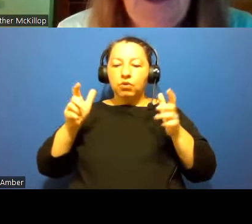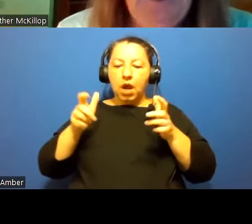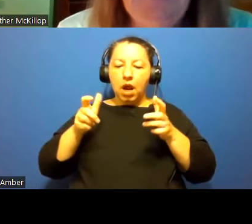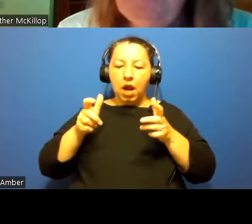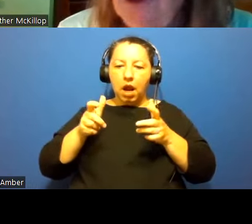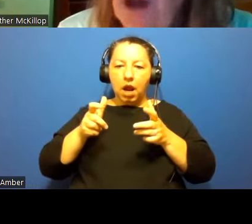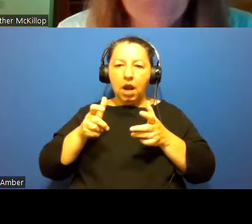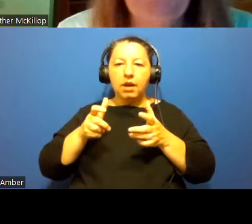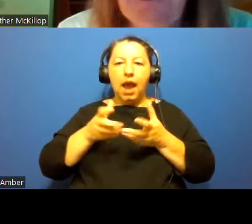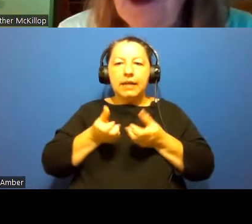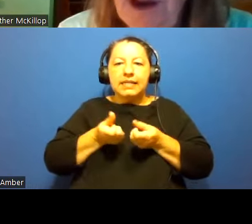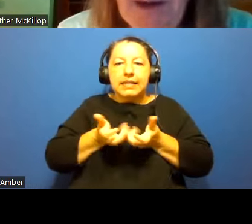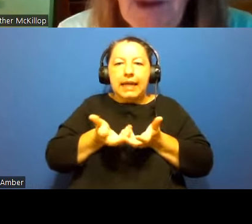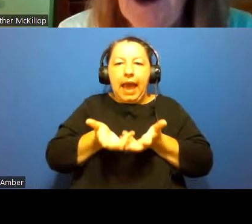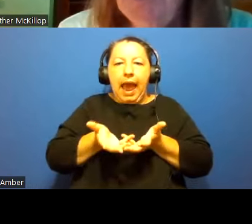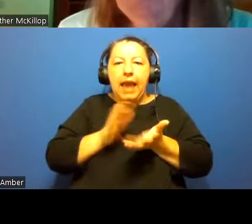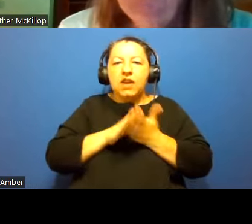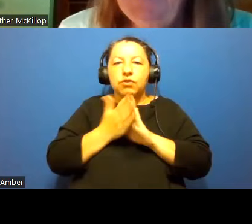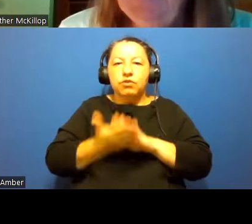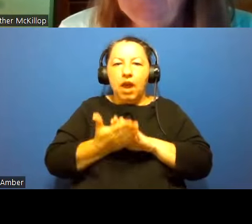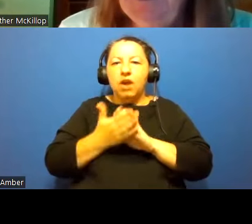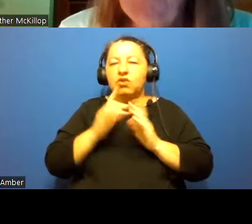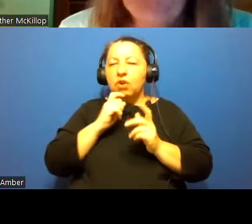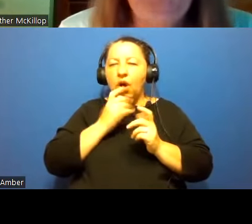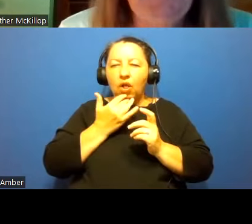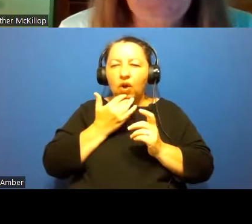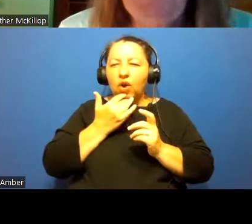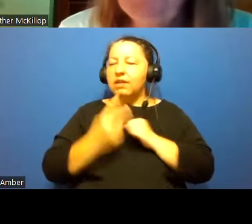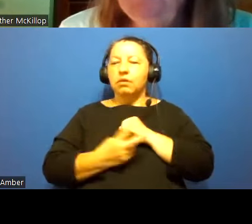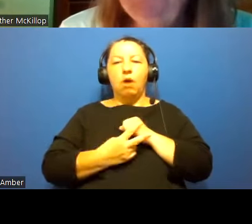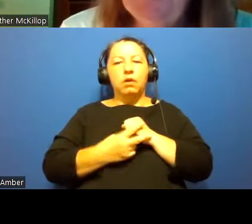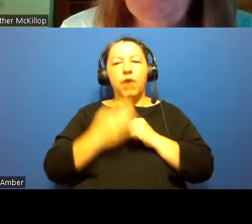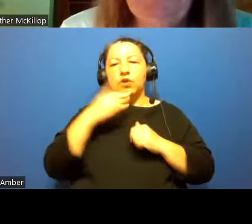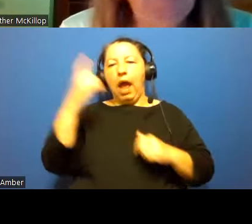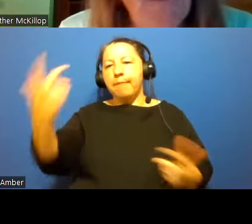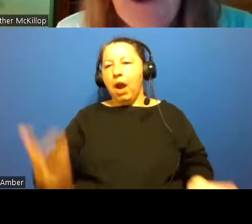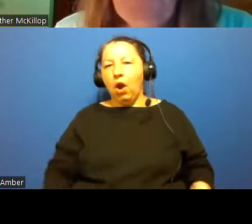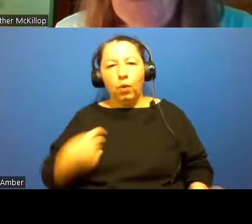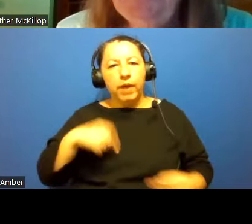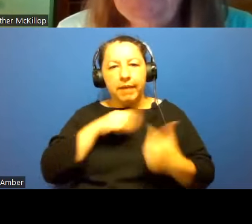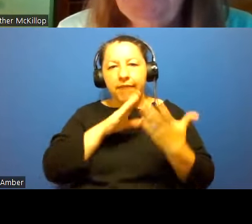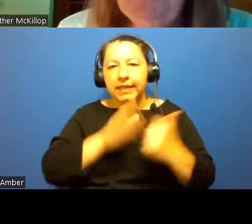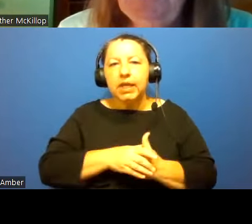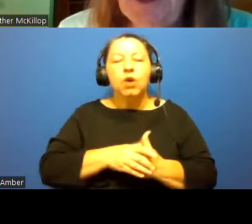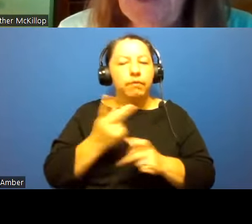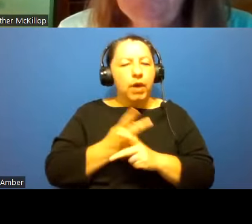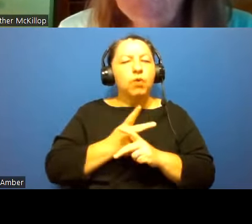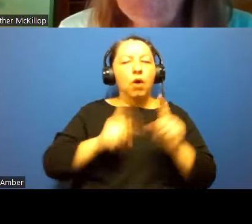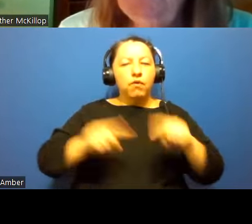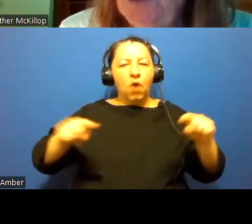color. And it's a conservation nightmare that we've been dealing with. And we figured out a variety of ways